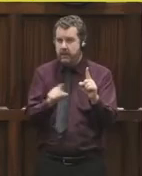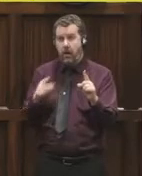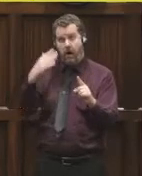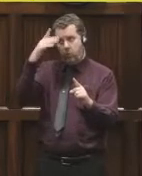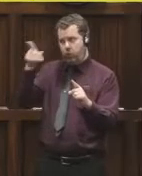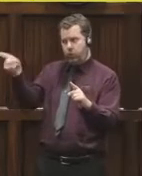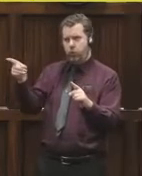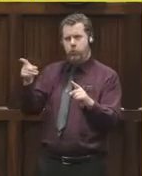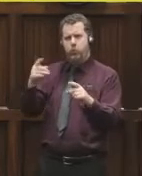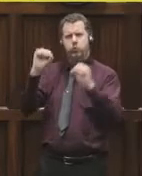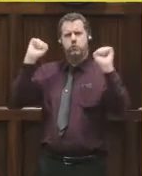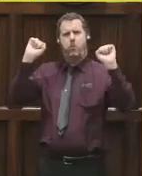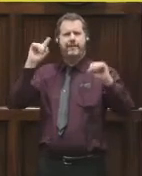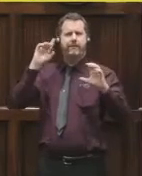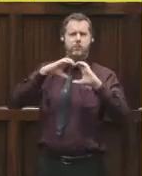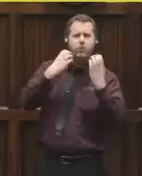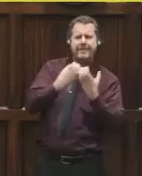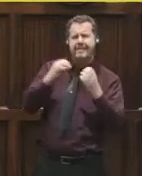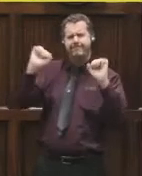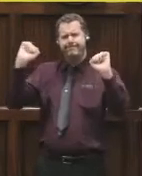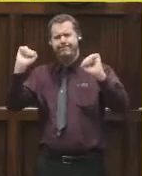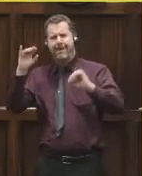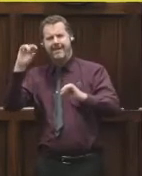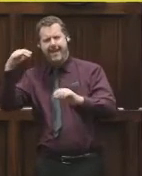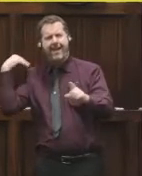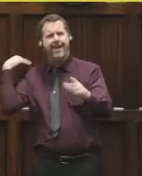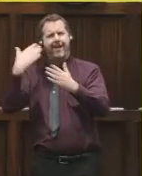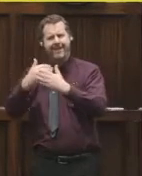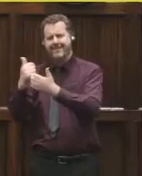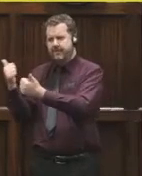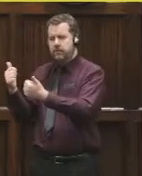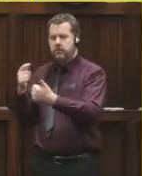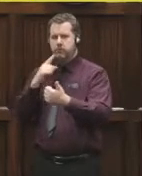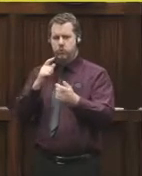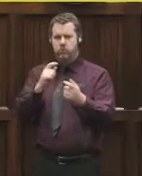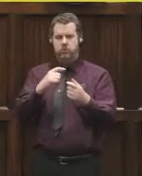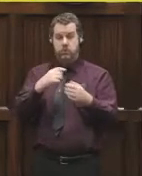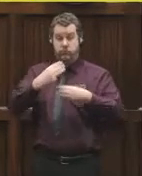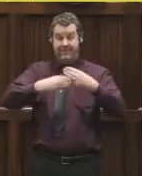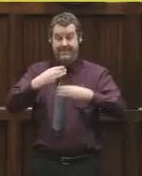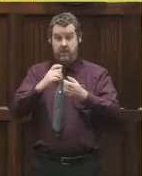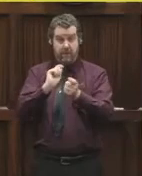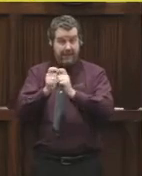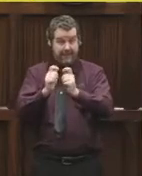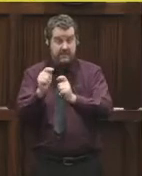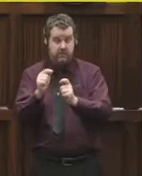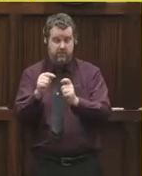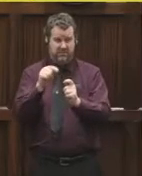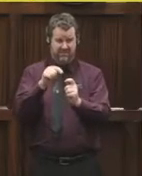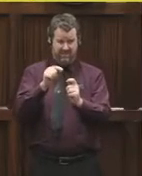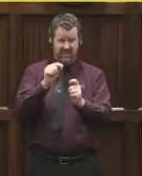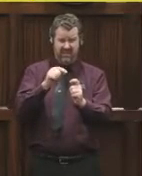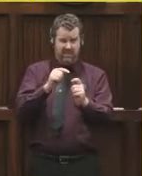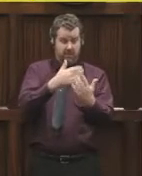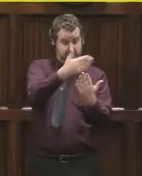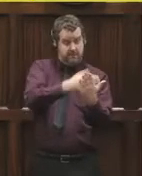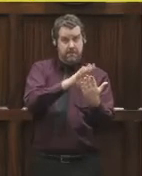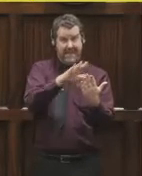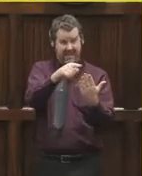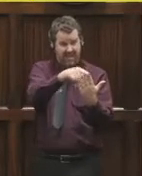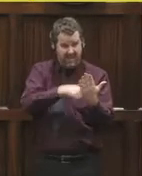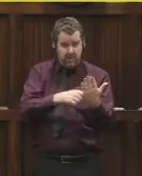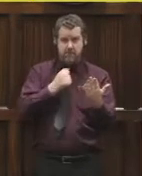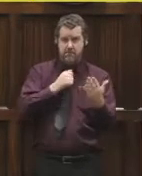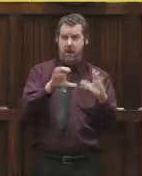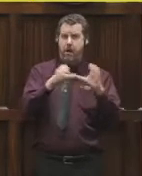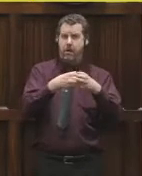advocate for the Irish Sign Language. However, this process of amendment has been discussed and collaborated and linked with my party colleague,